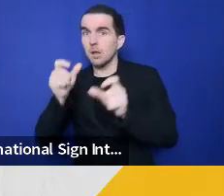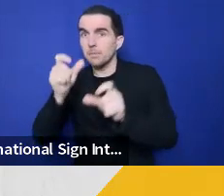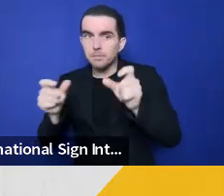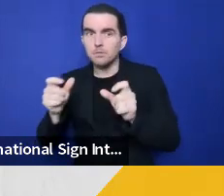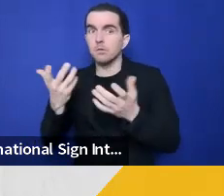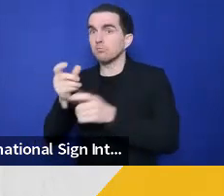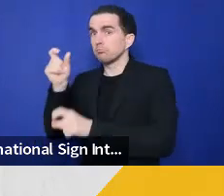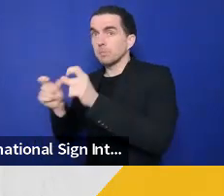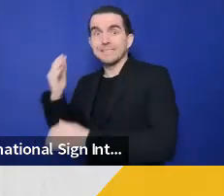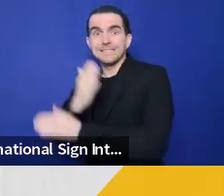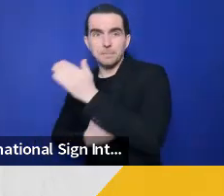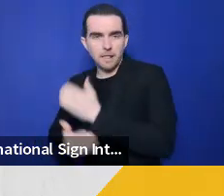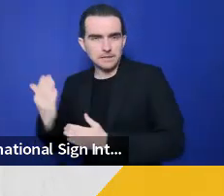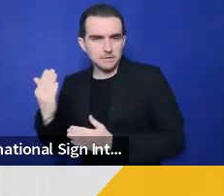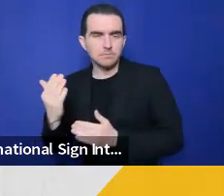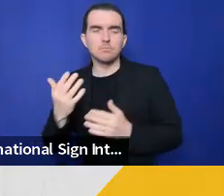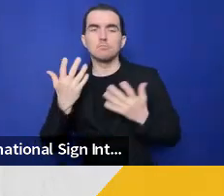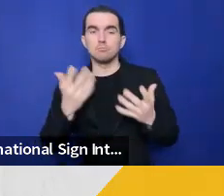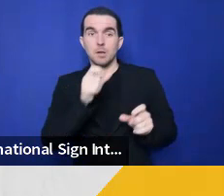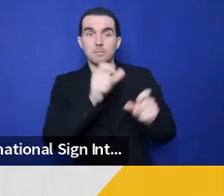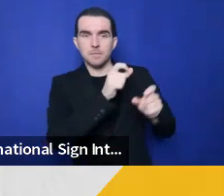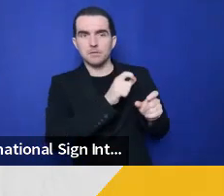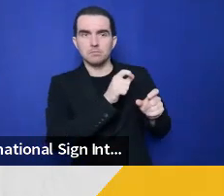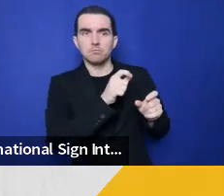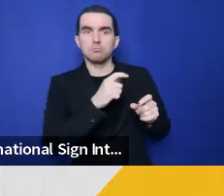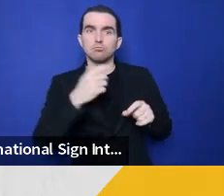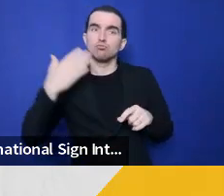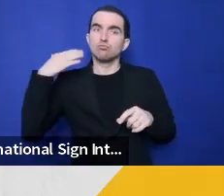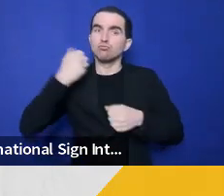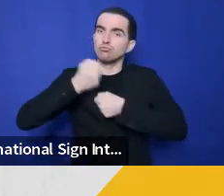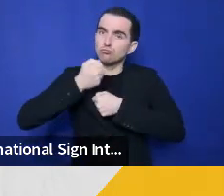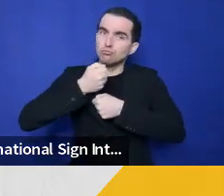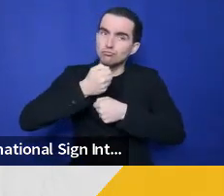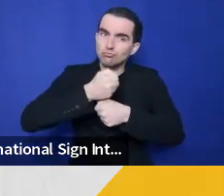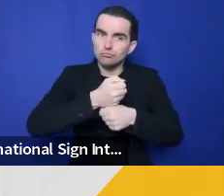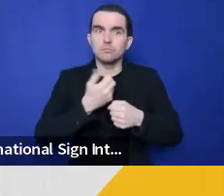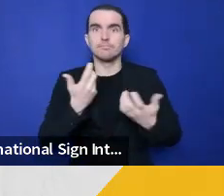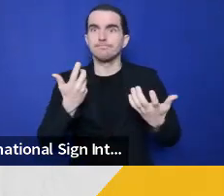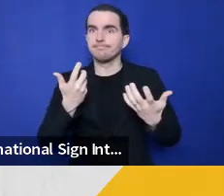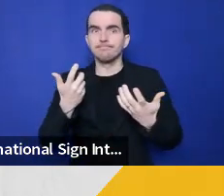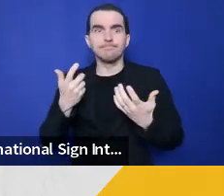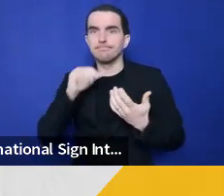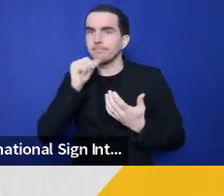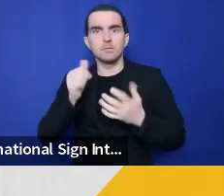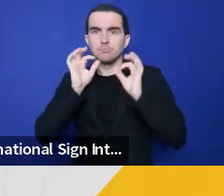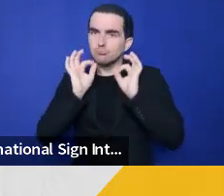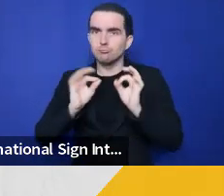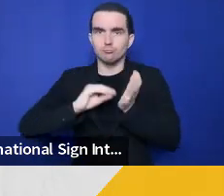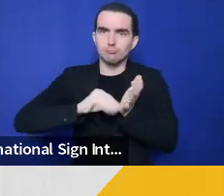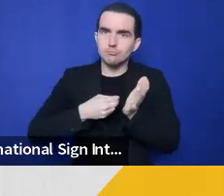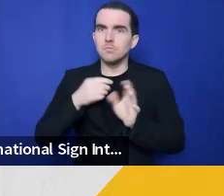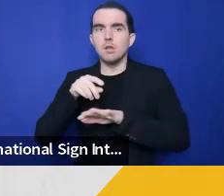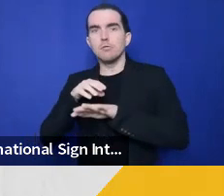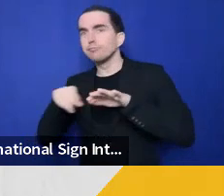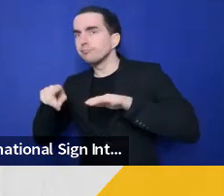schemes usually provide basic income support for older persons, including those with disabilities, they